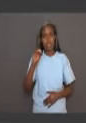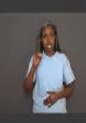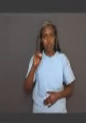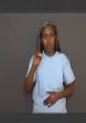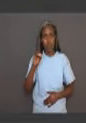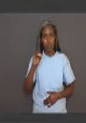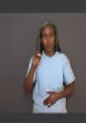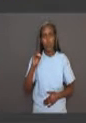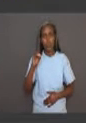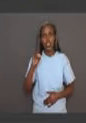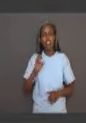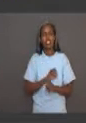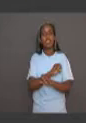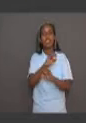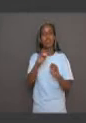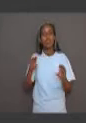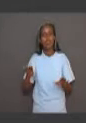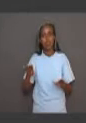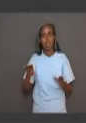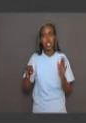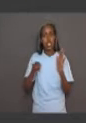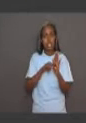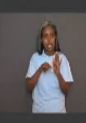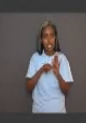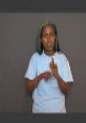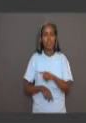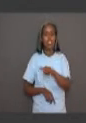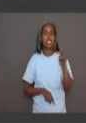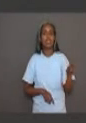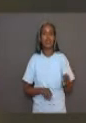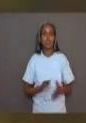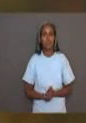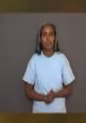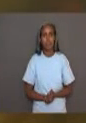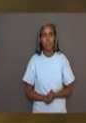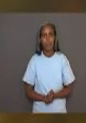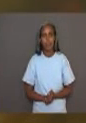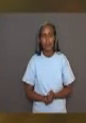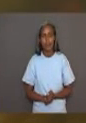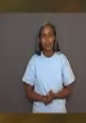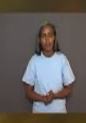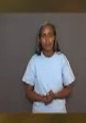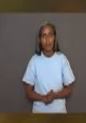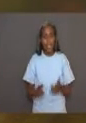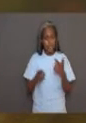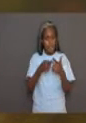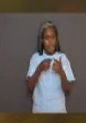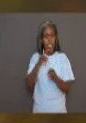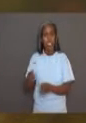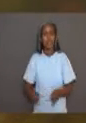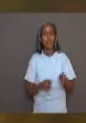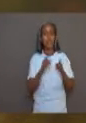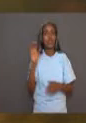0, the distribution is negatively skewed. The second method